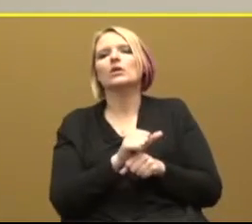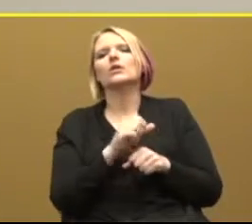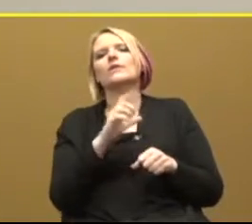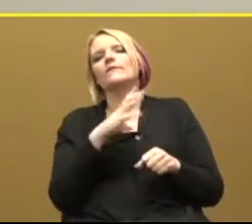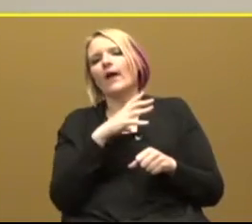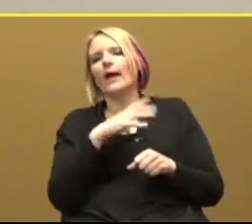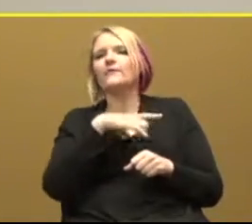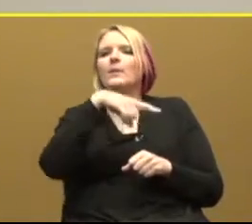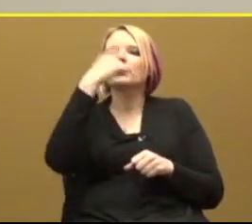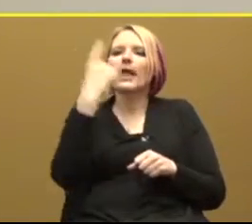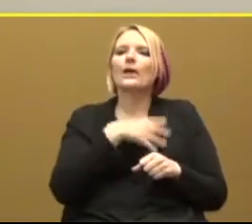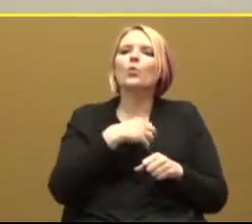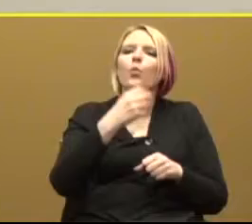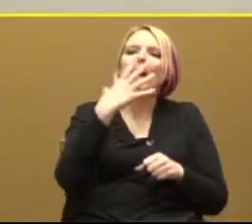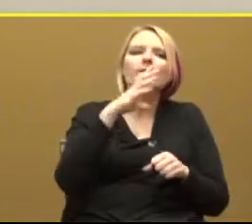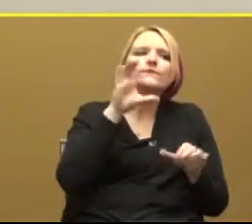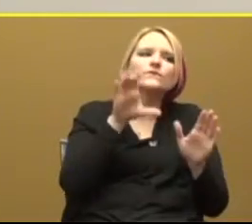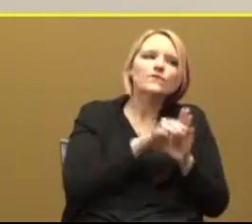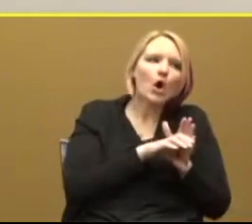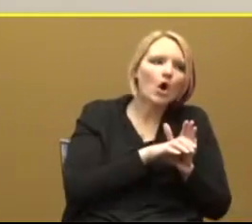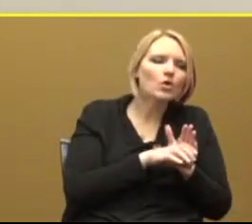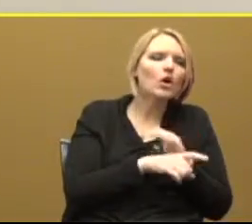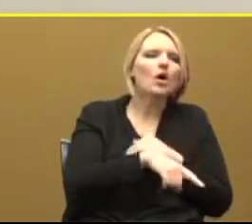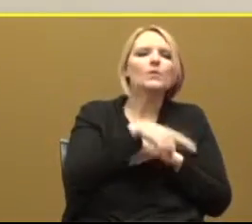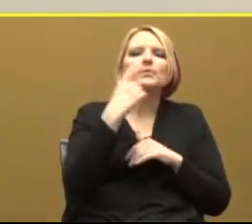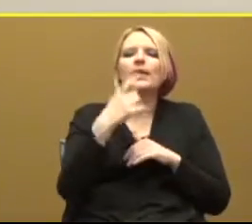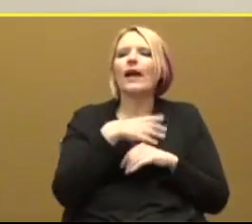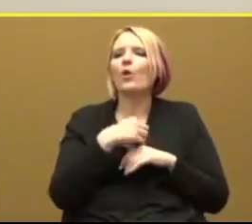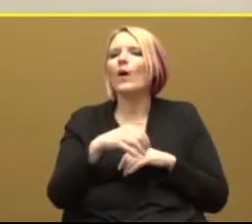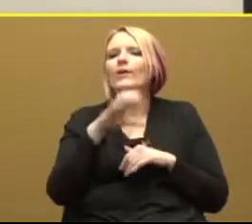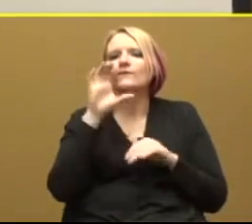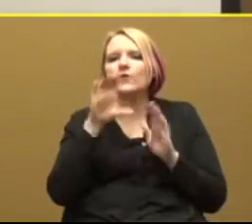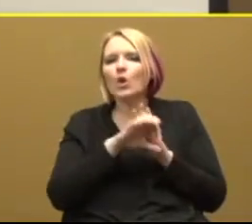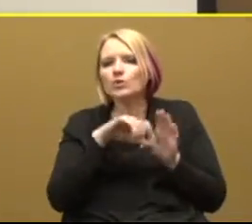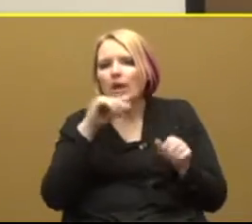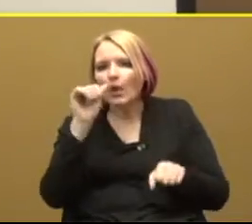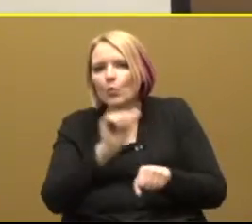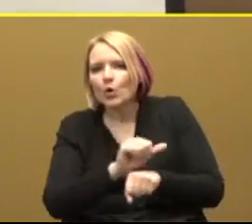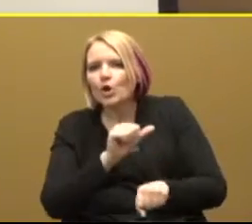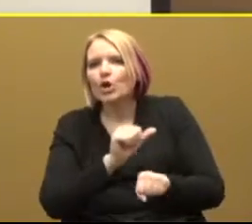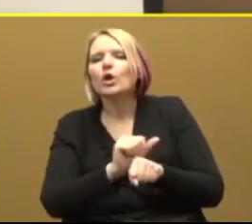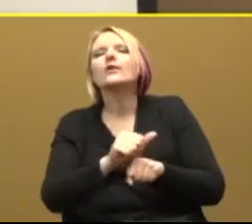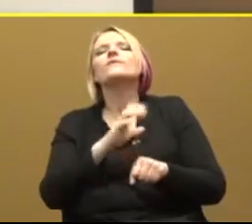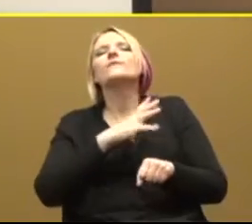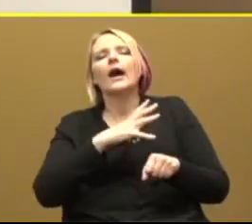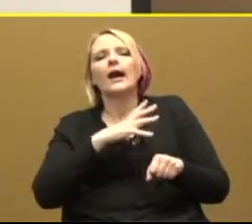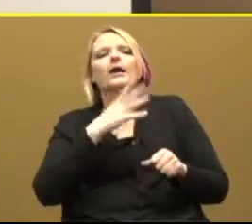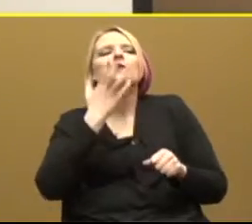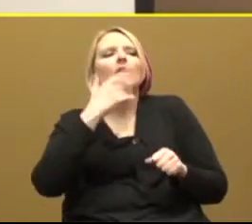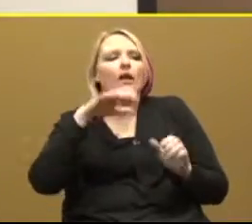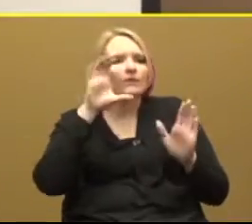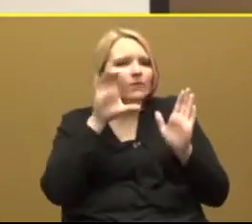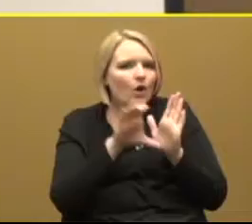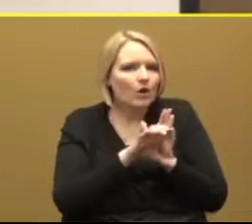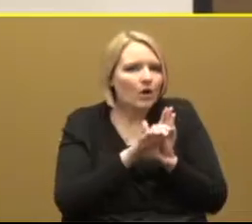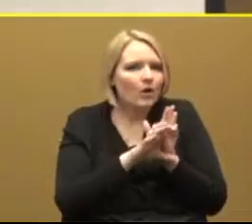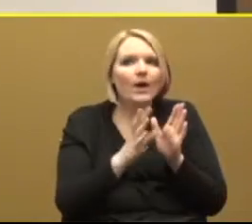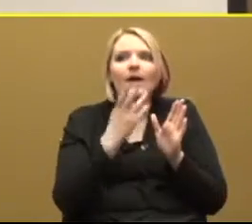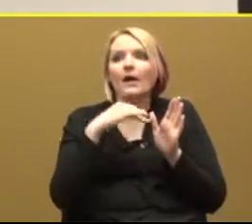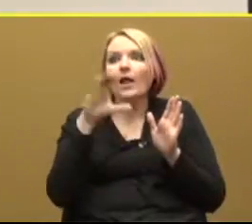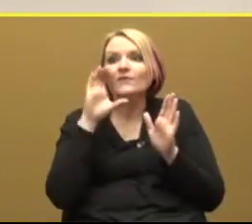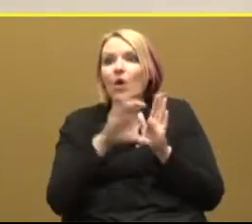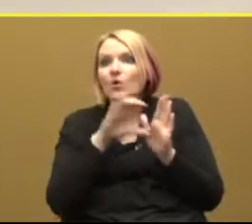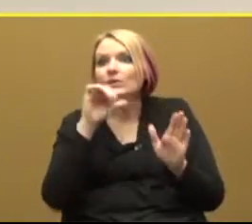to black and white photo. Black and white photo doesn't work, move back to color photo. Color photo